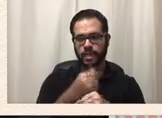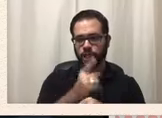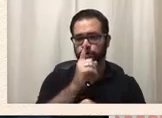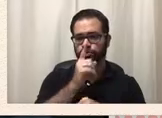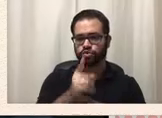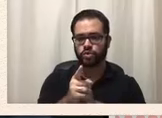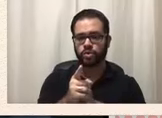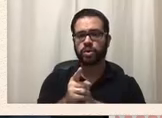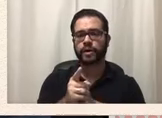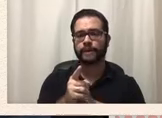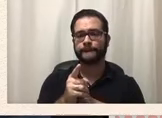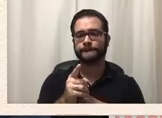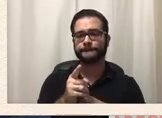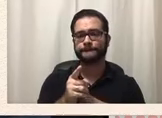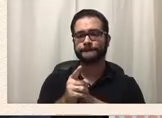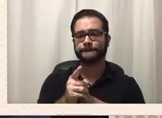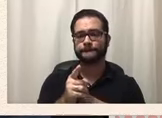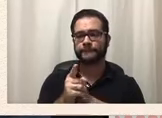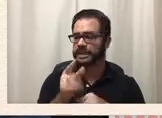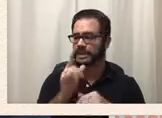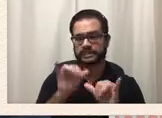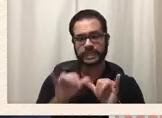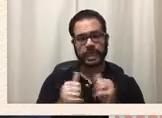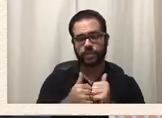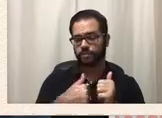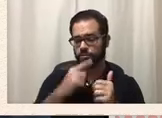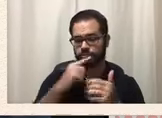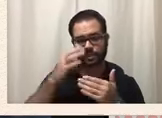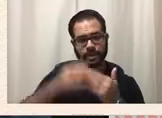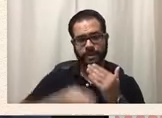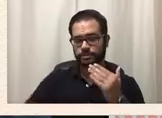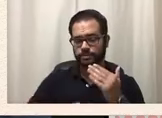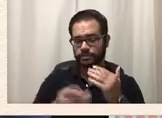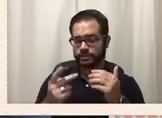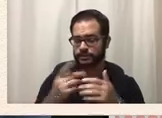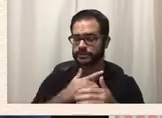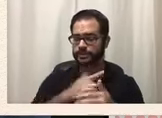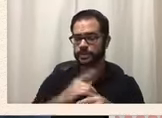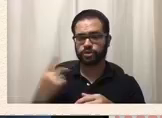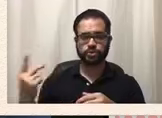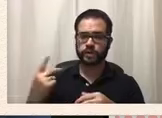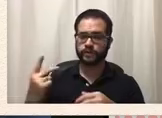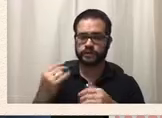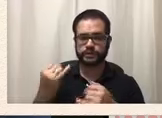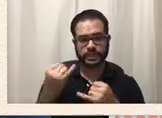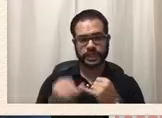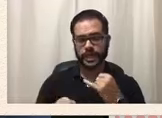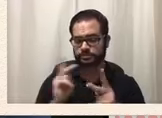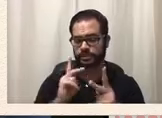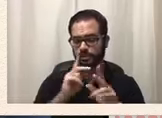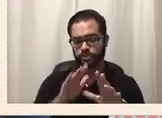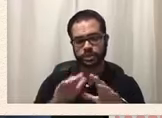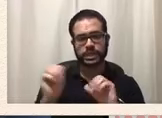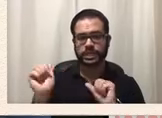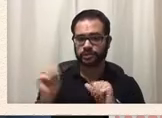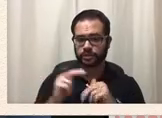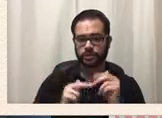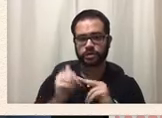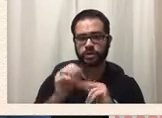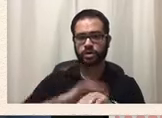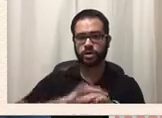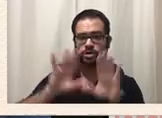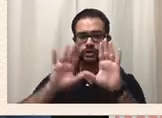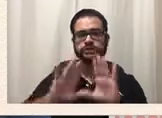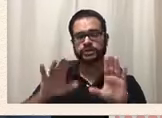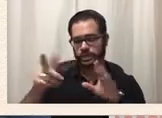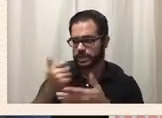stays with me until the very end. Usually the two of us are the last two to leave the building on Sunday. So he helps me make sure we get all the